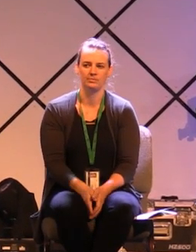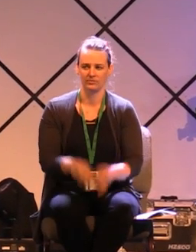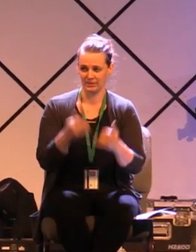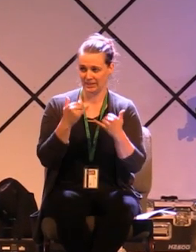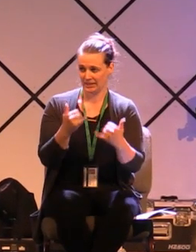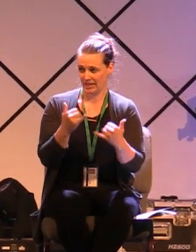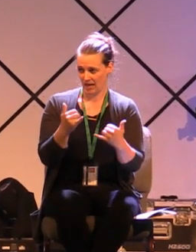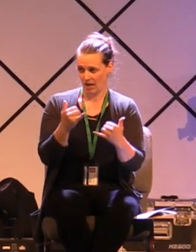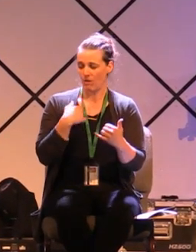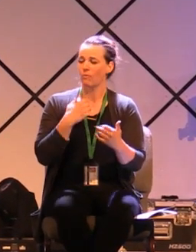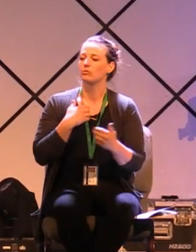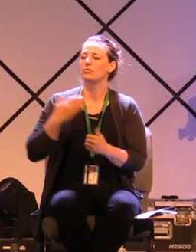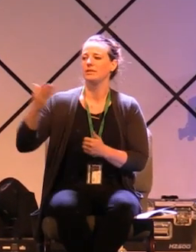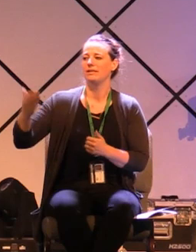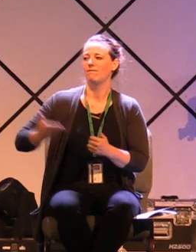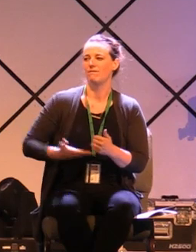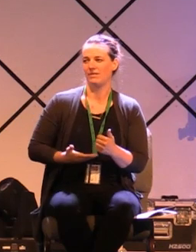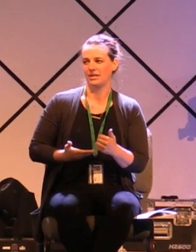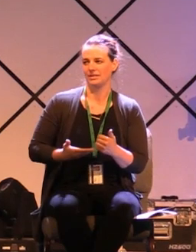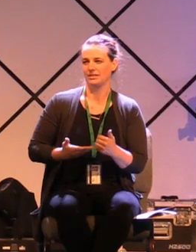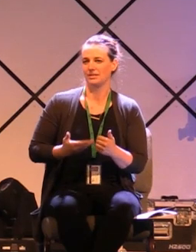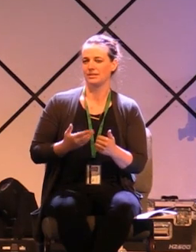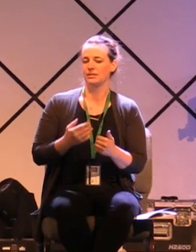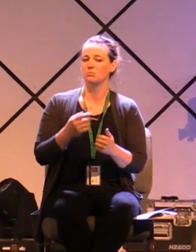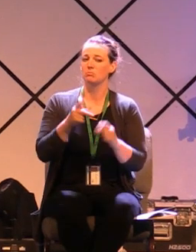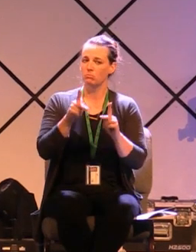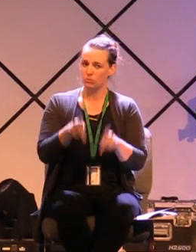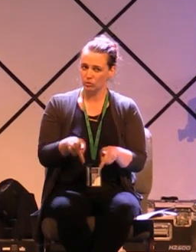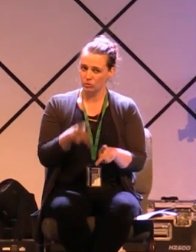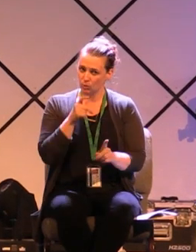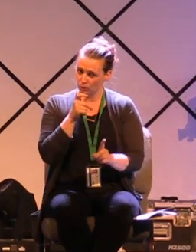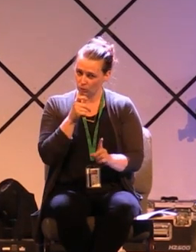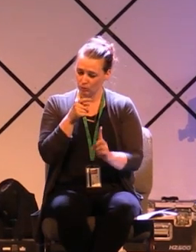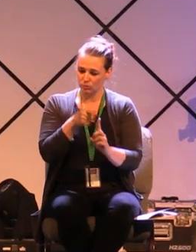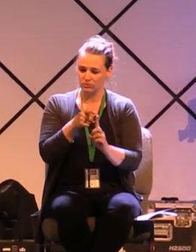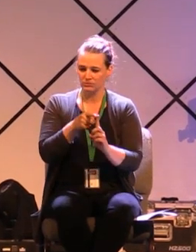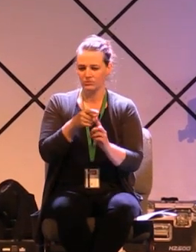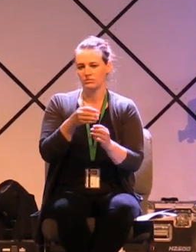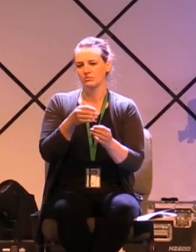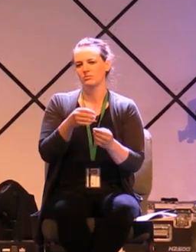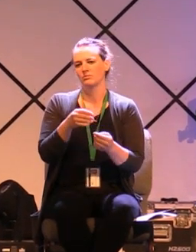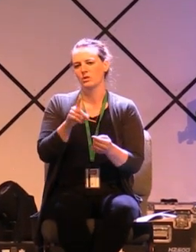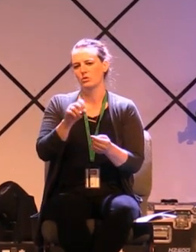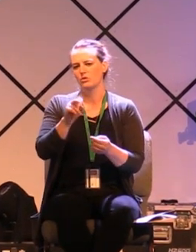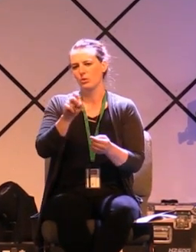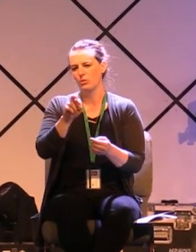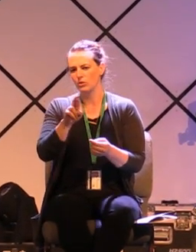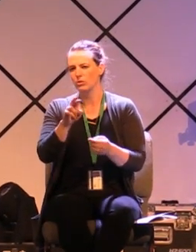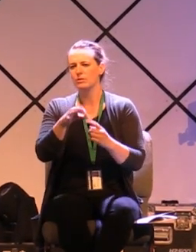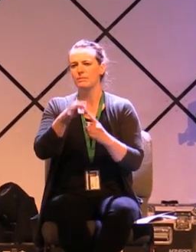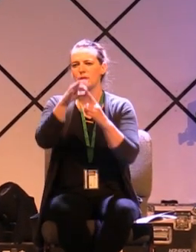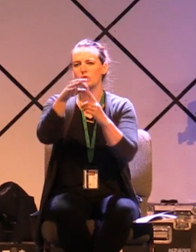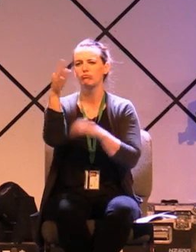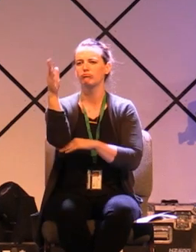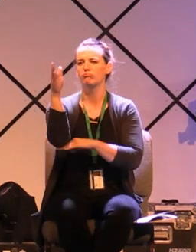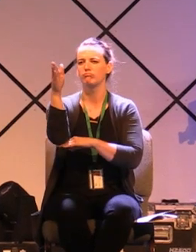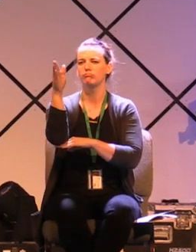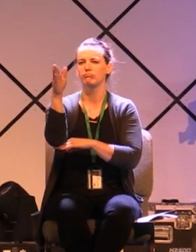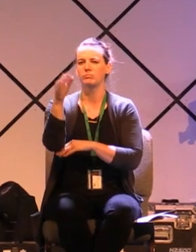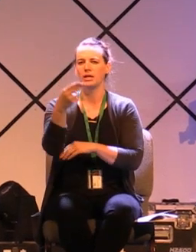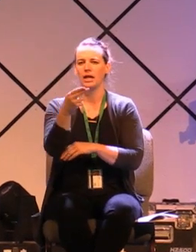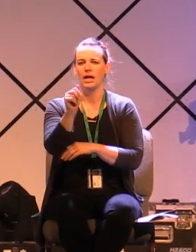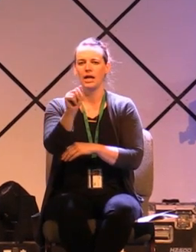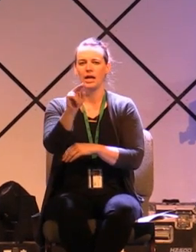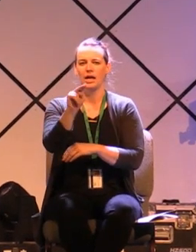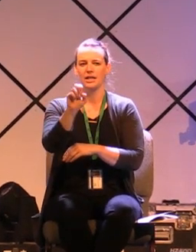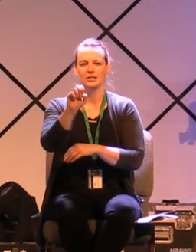Now, I would like to invite one of our generous donors to the stage for a special presentation. Hansel